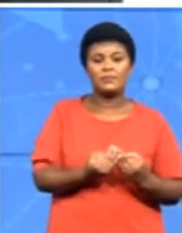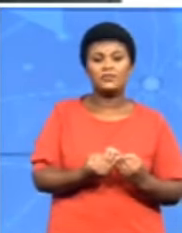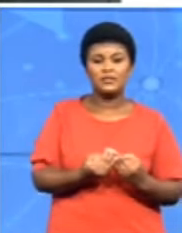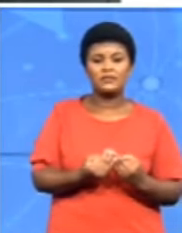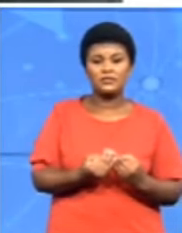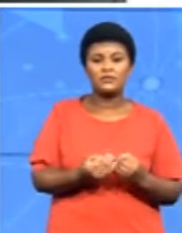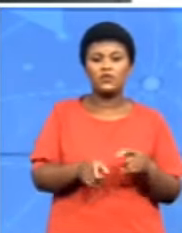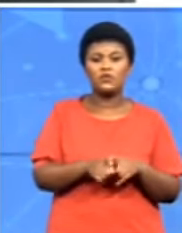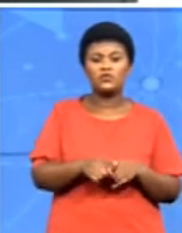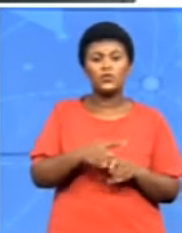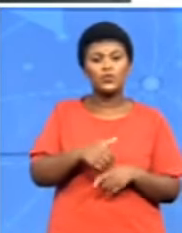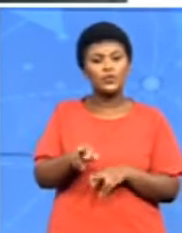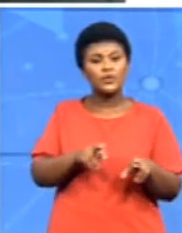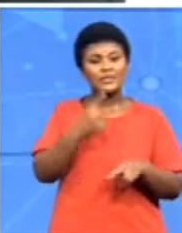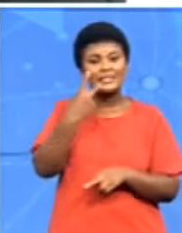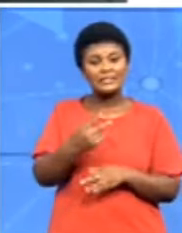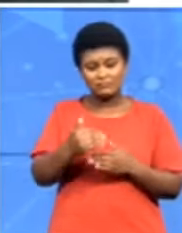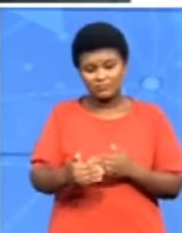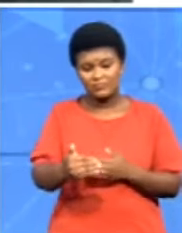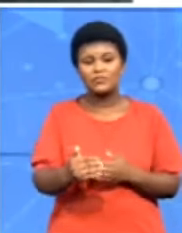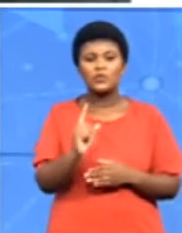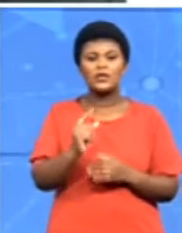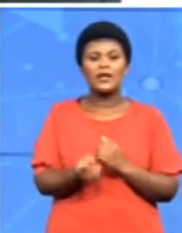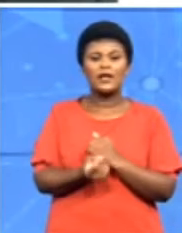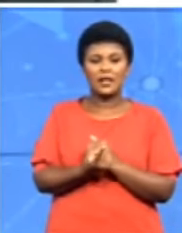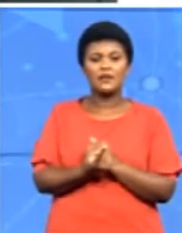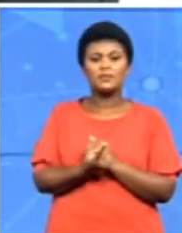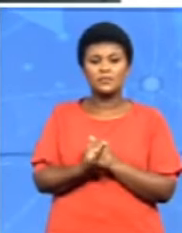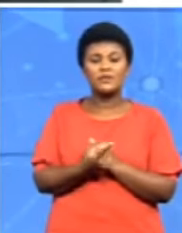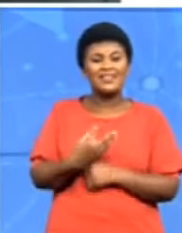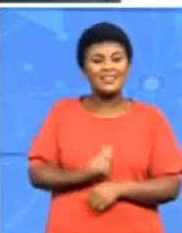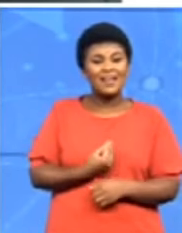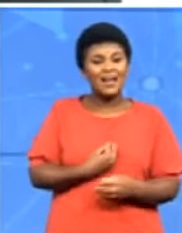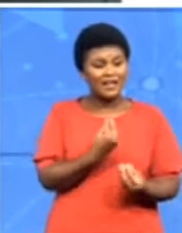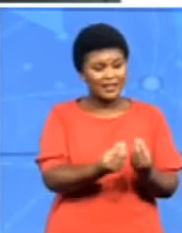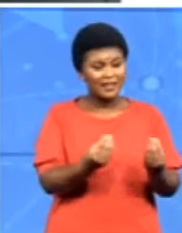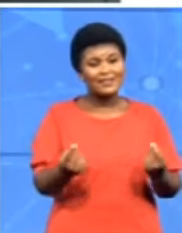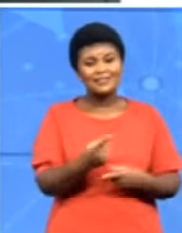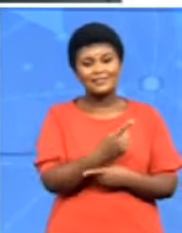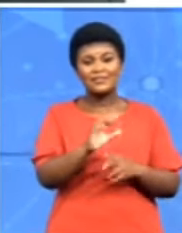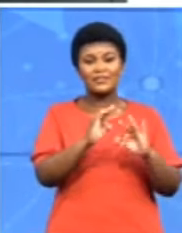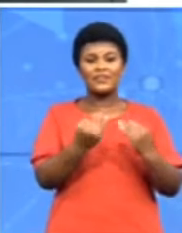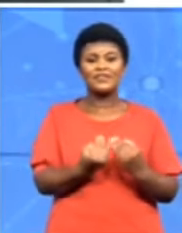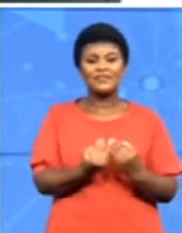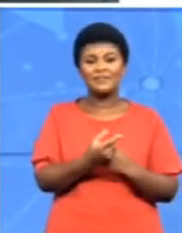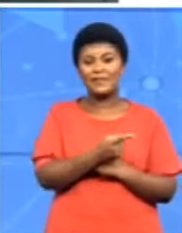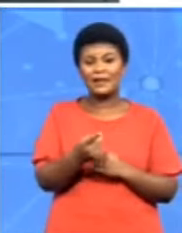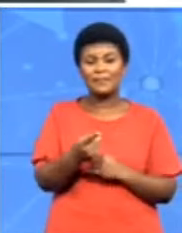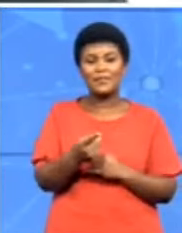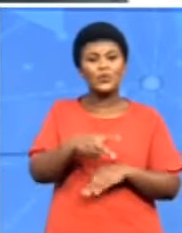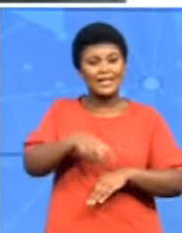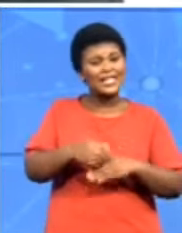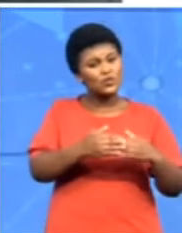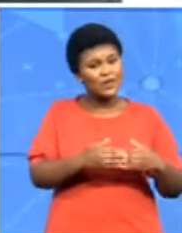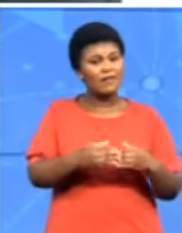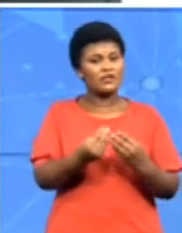we move forward. You've got those young kids. For that family not to perish, you've got to look after those young kids. They must go to school to